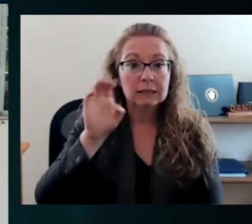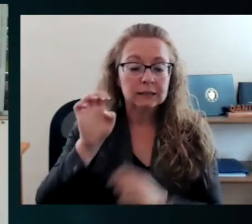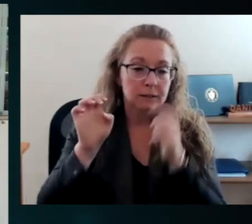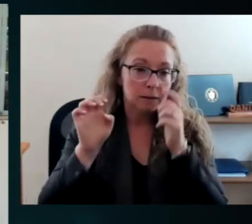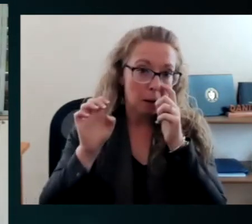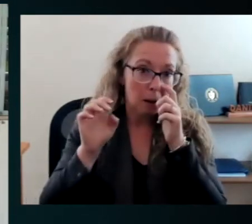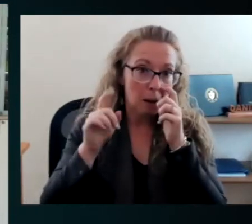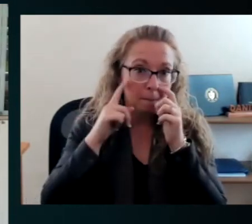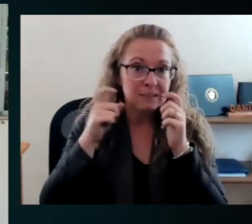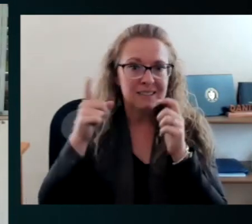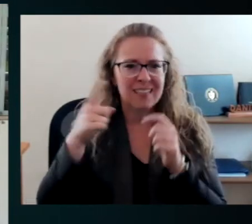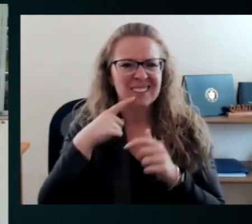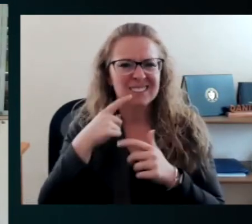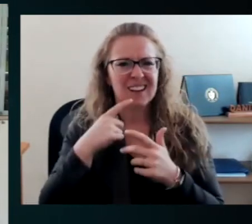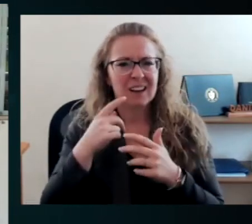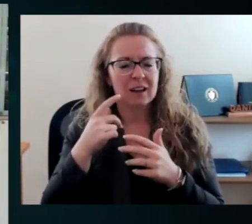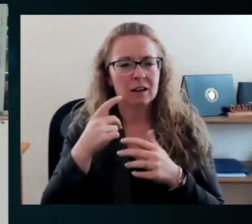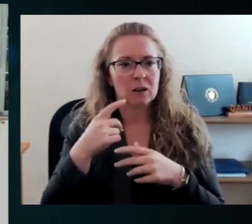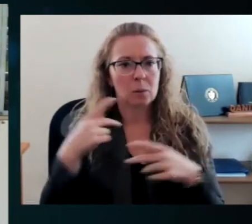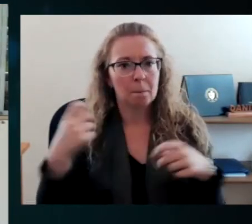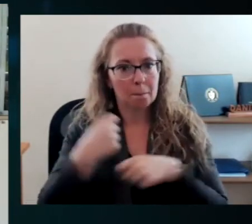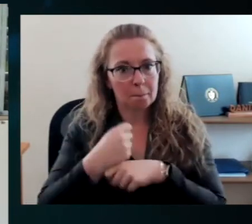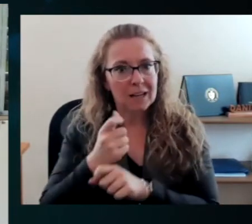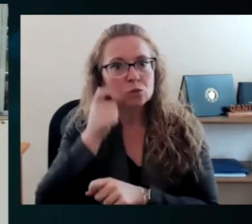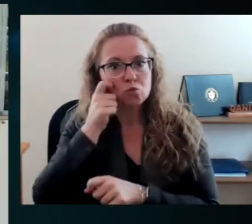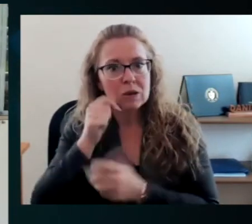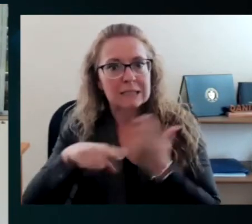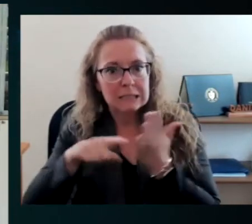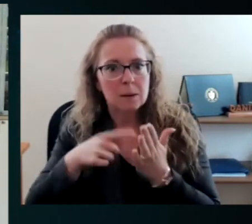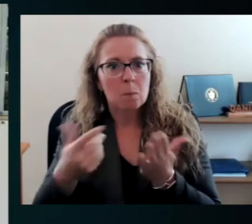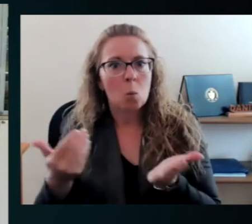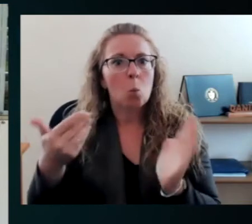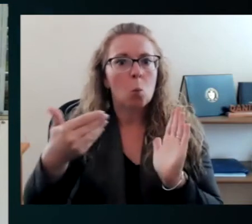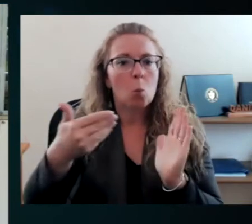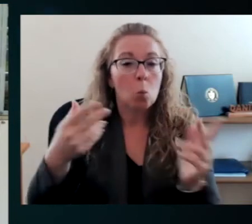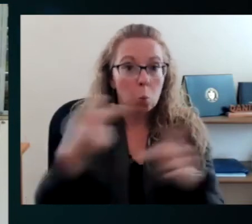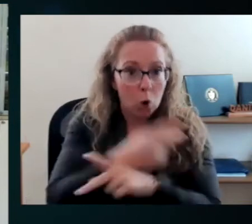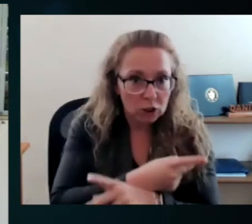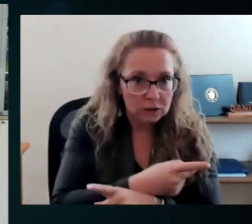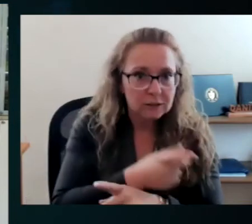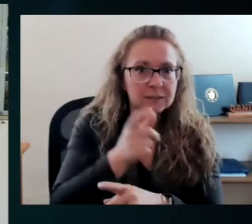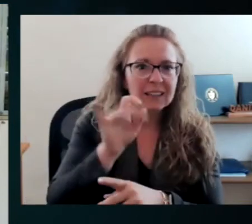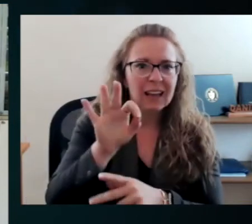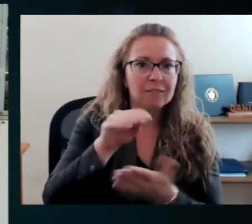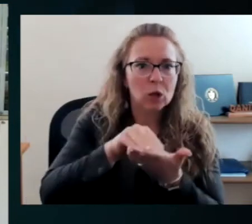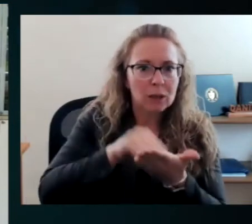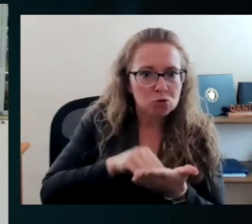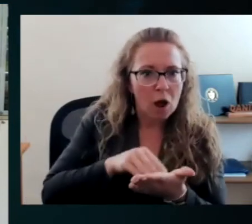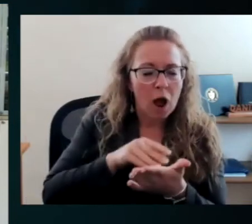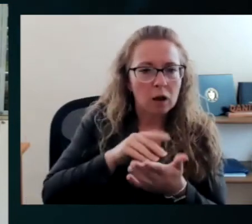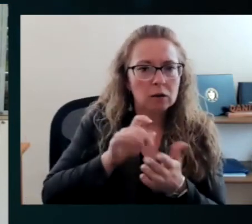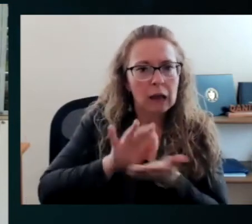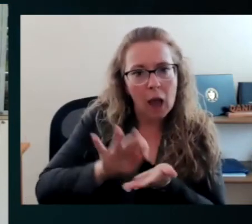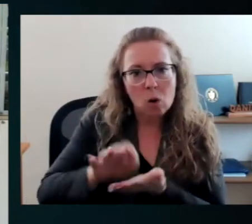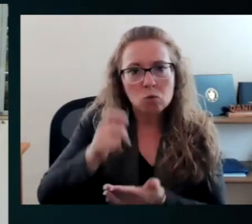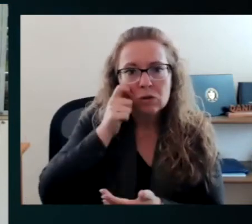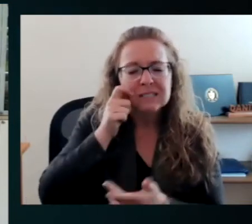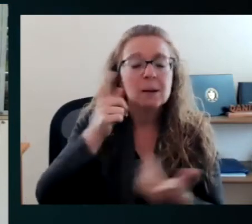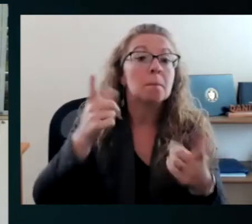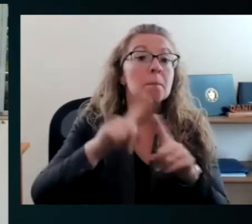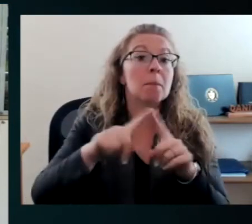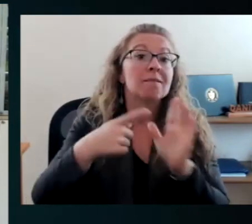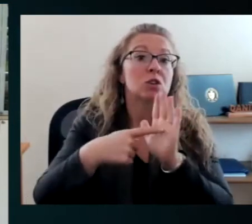to keep track of race. But if race is a factor in, for example, COVID-19